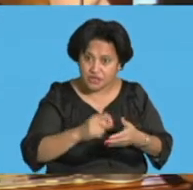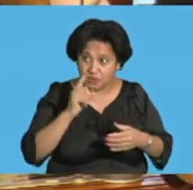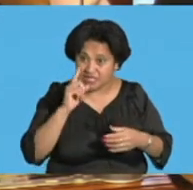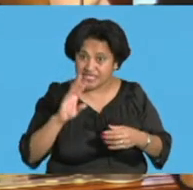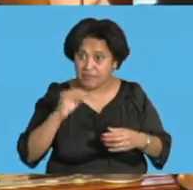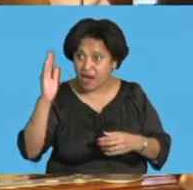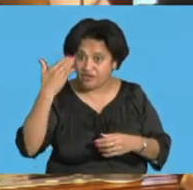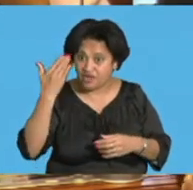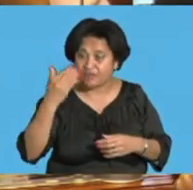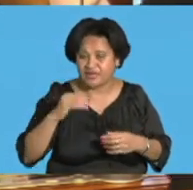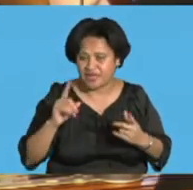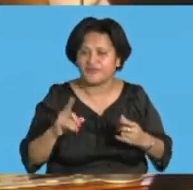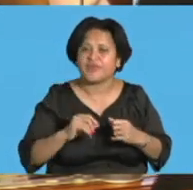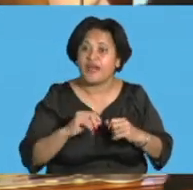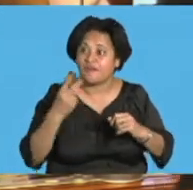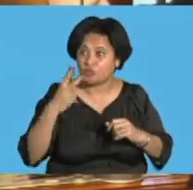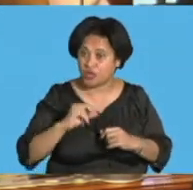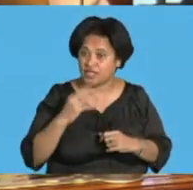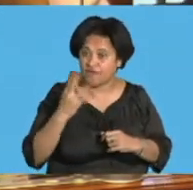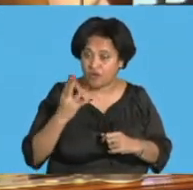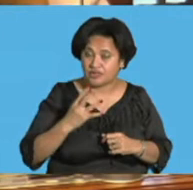investment. From 2014, we've had a